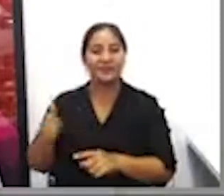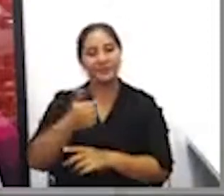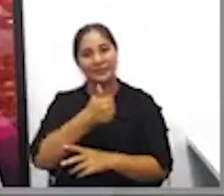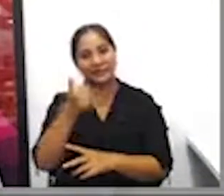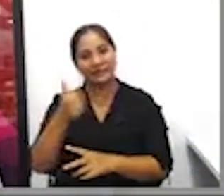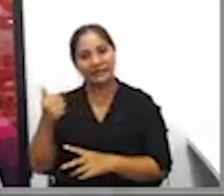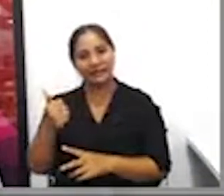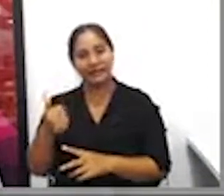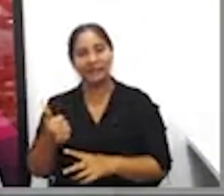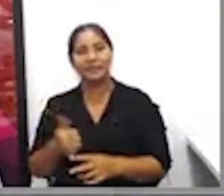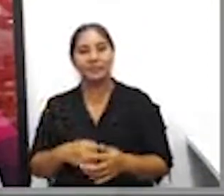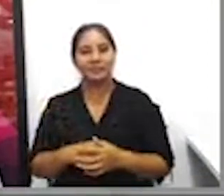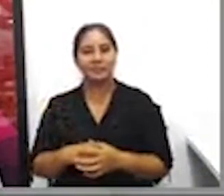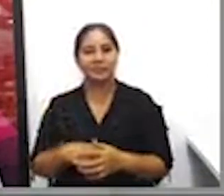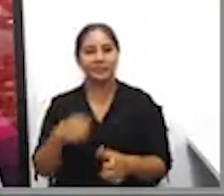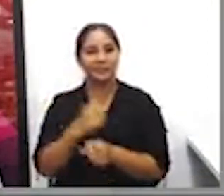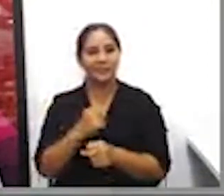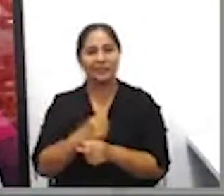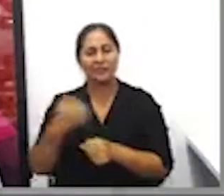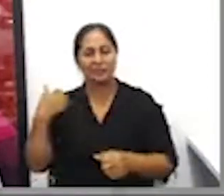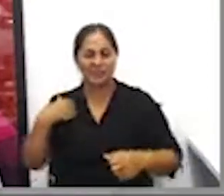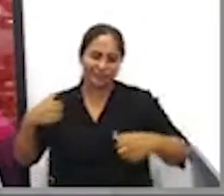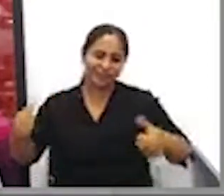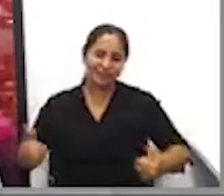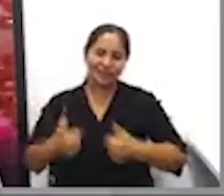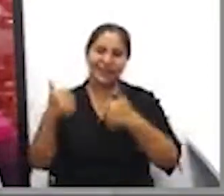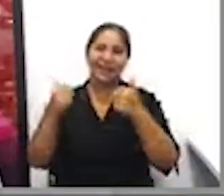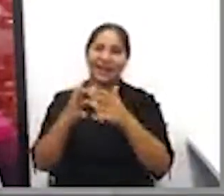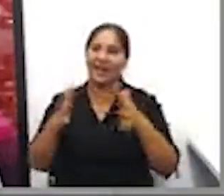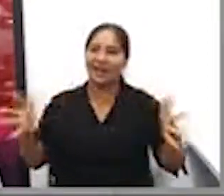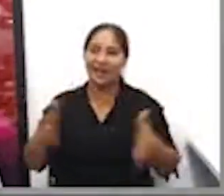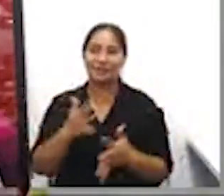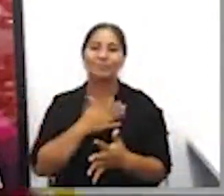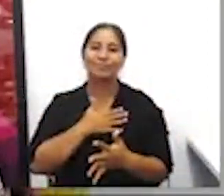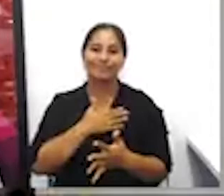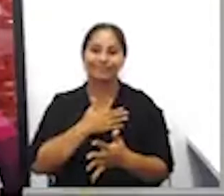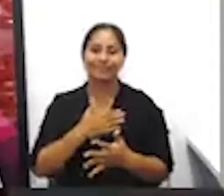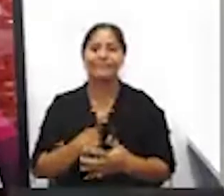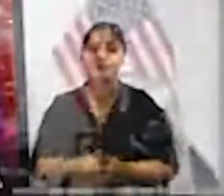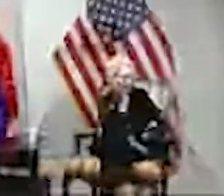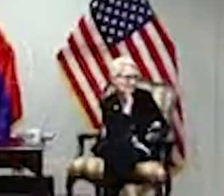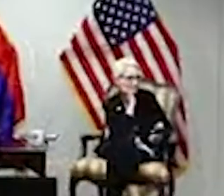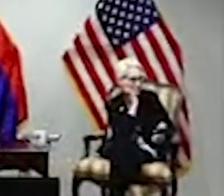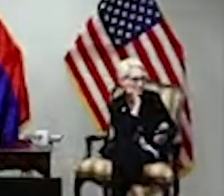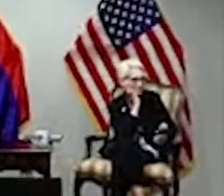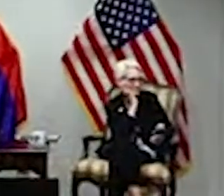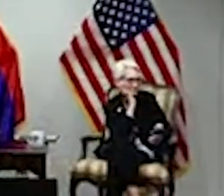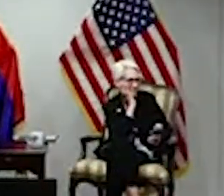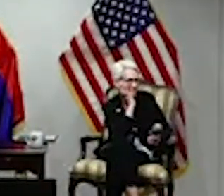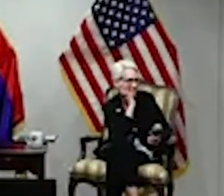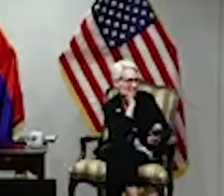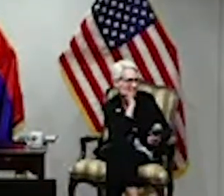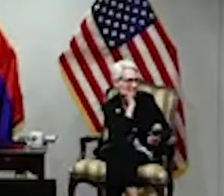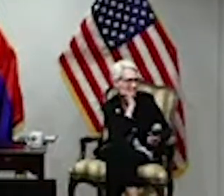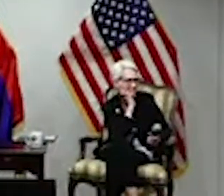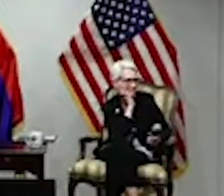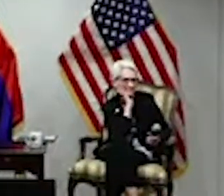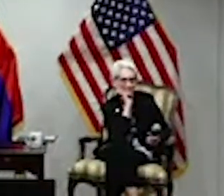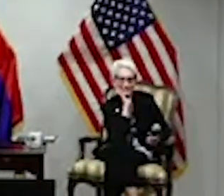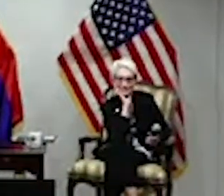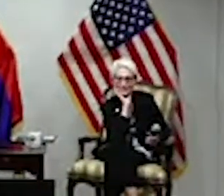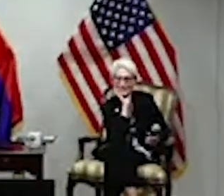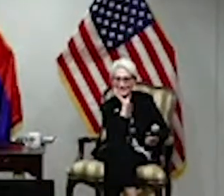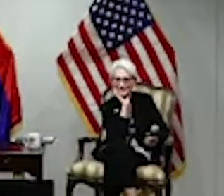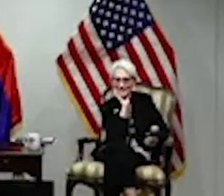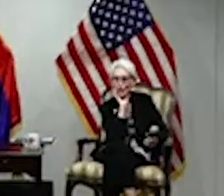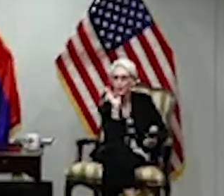but a real privilege. Thank you. So the right answer was a social worker. Who got it right in this room? Can I see the